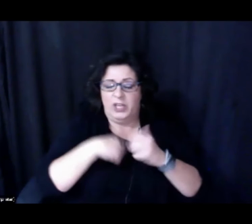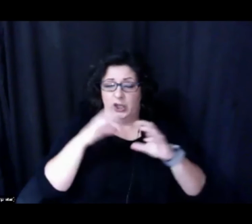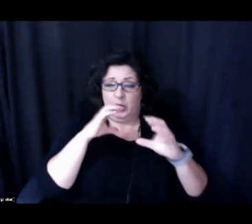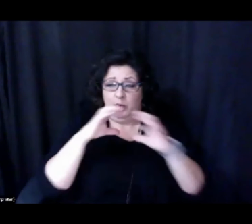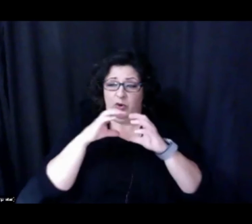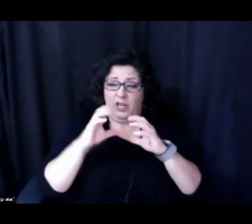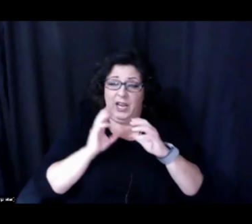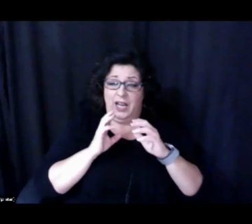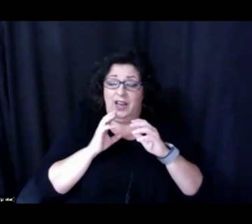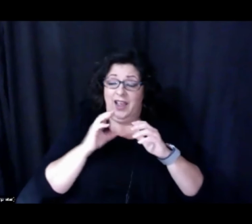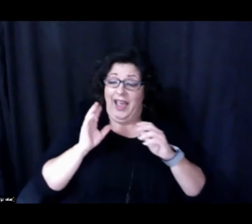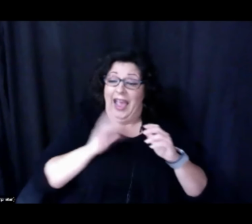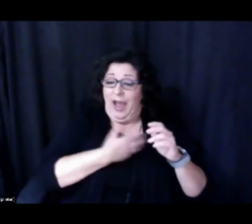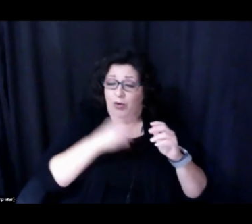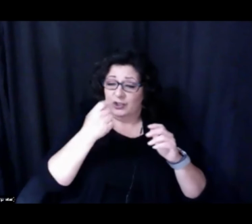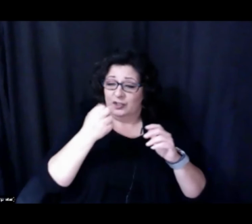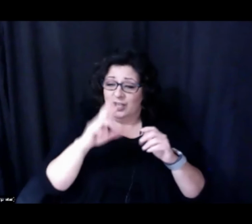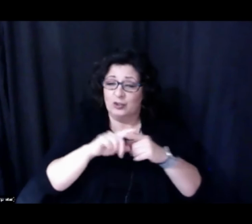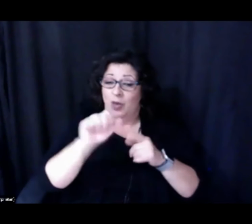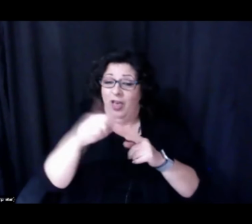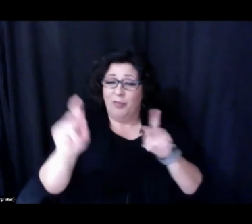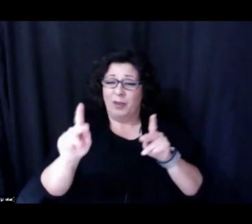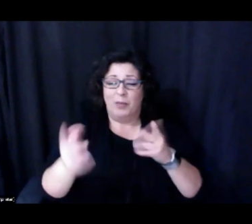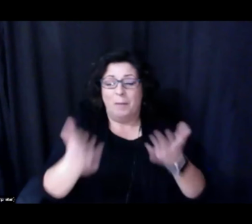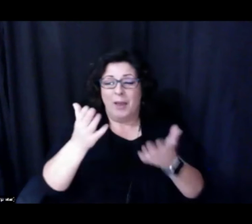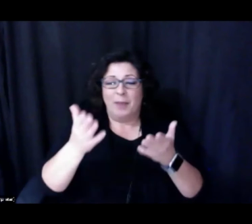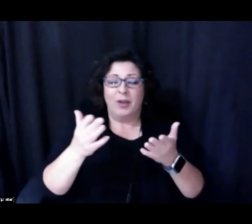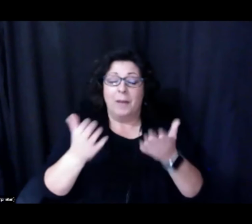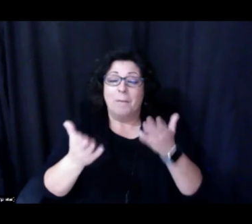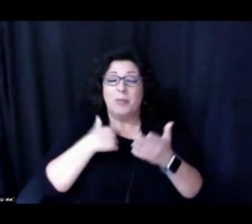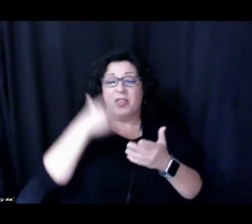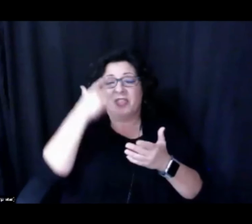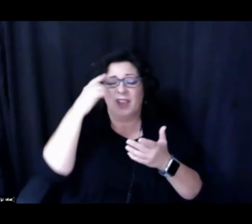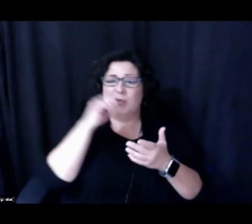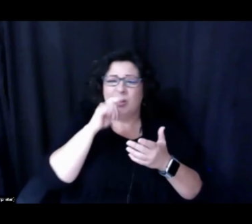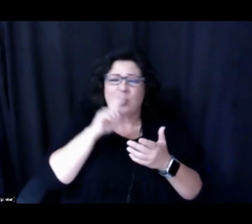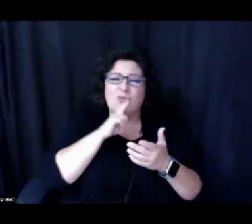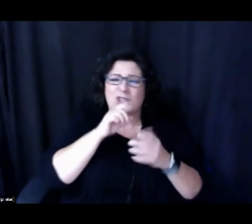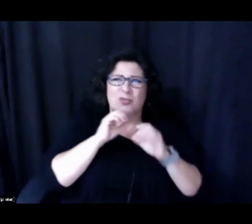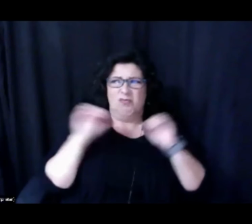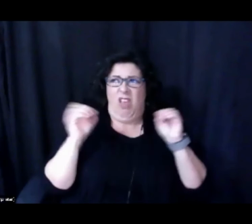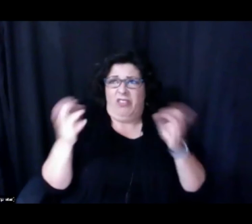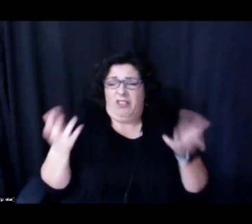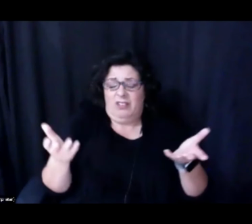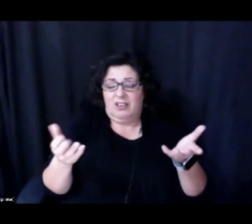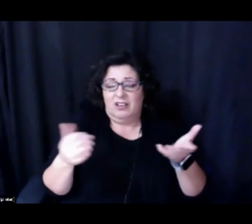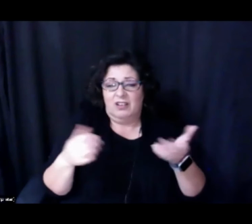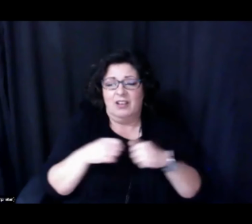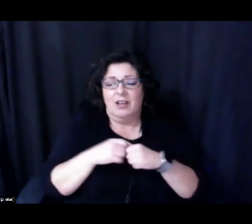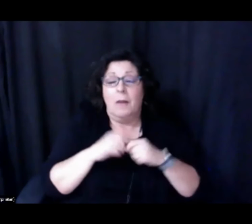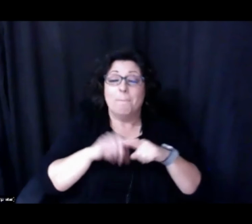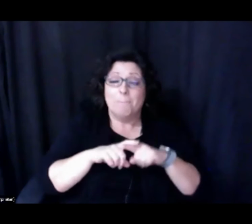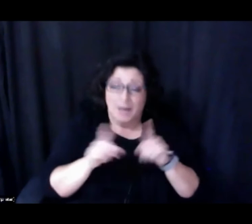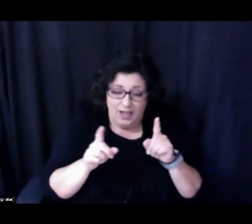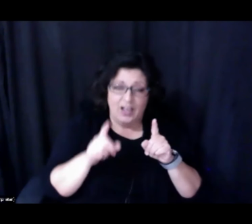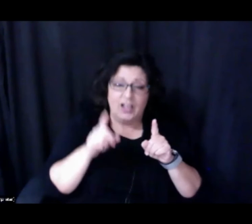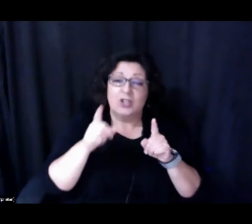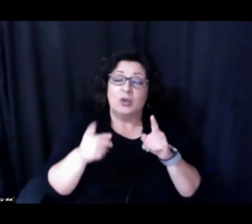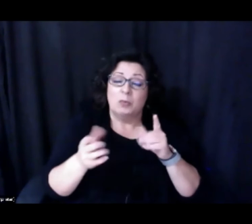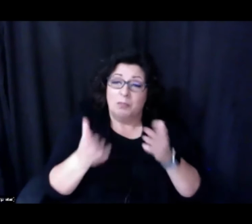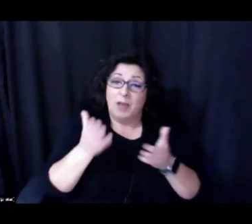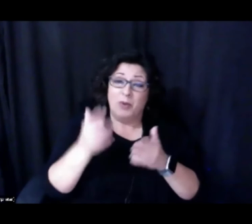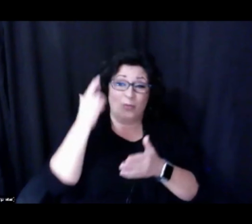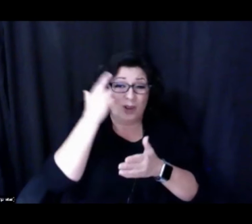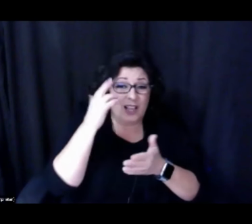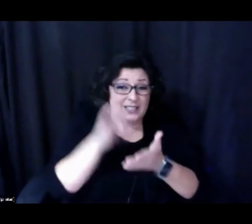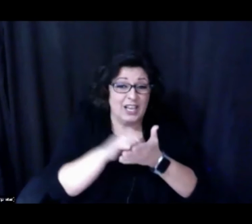our gender to other people before, sometimes we might think, oh, we don't really do anything. But you might realize that